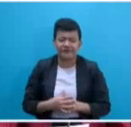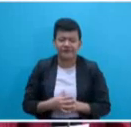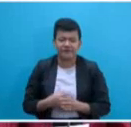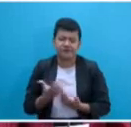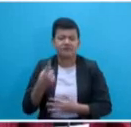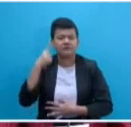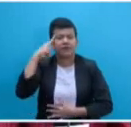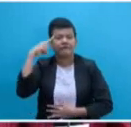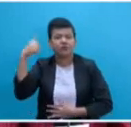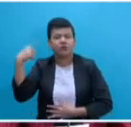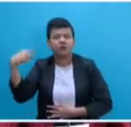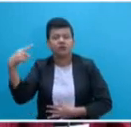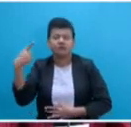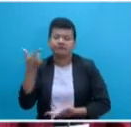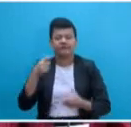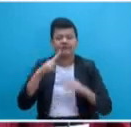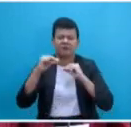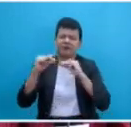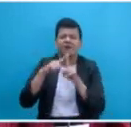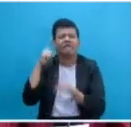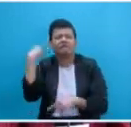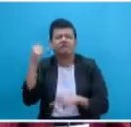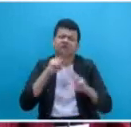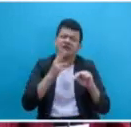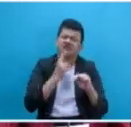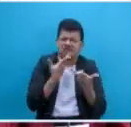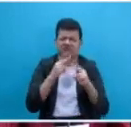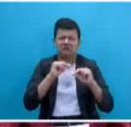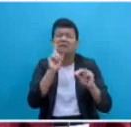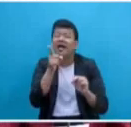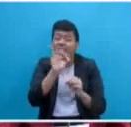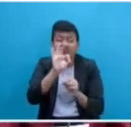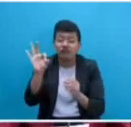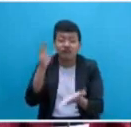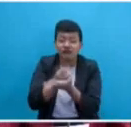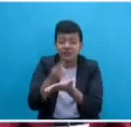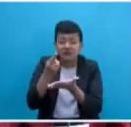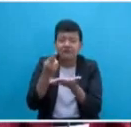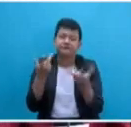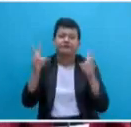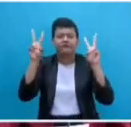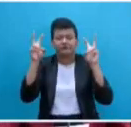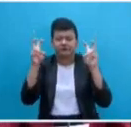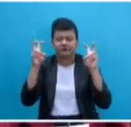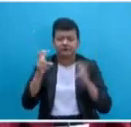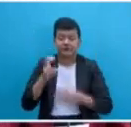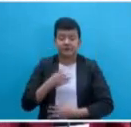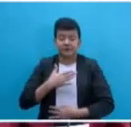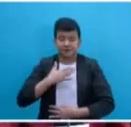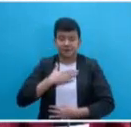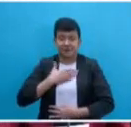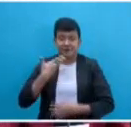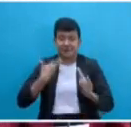fury, signifying nothing. End of quote. Mr. Speaker, sir, I came to this chamber before 9 o'clock on Tuesday, the 12th of